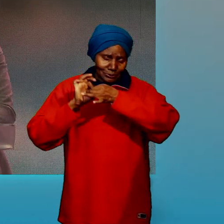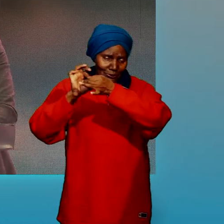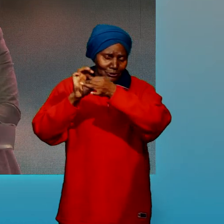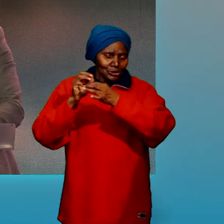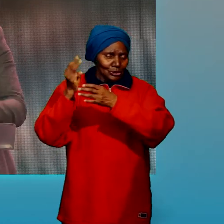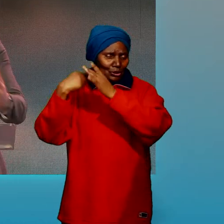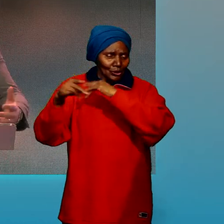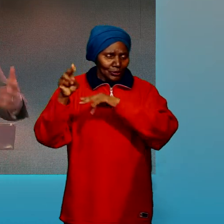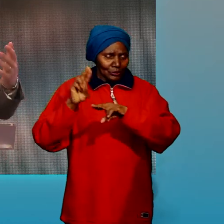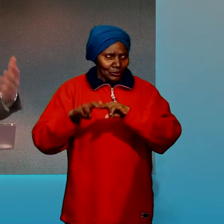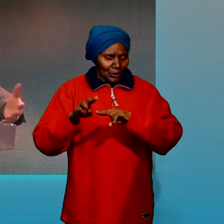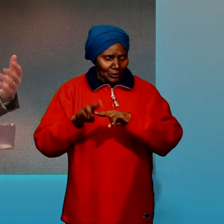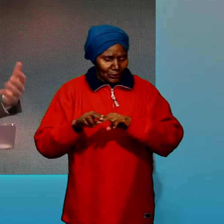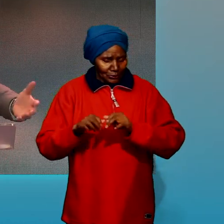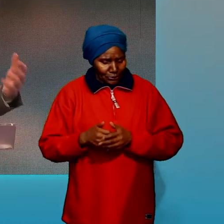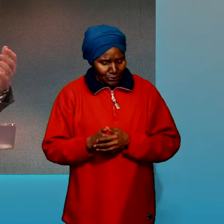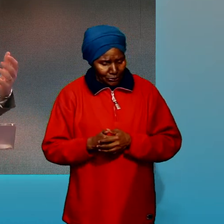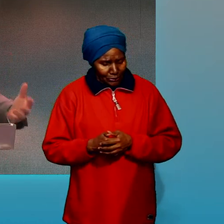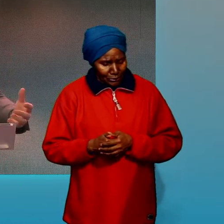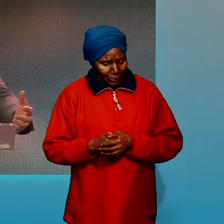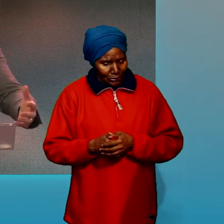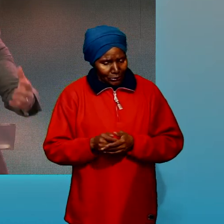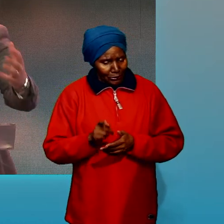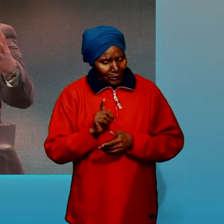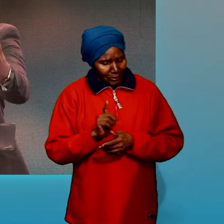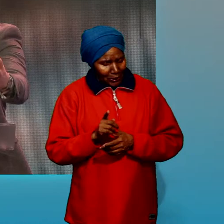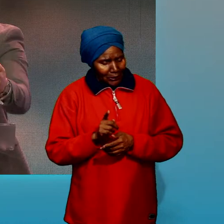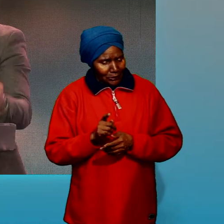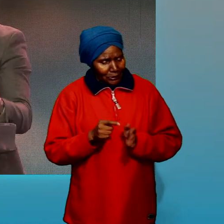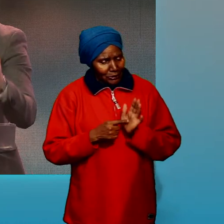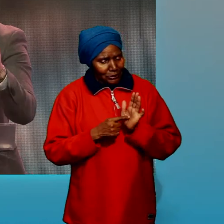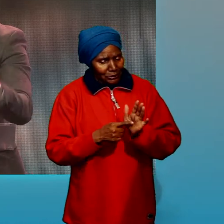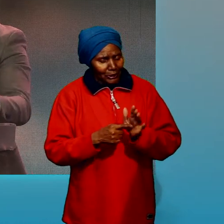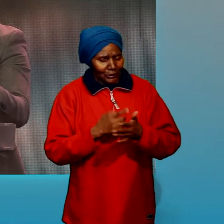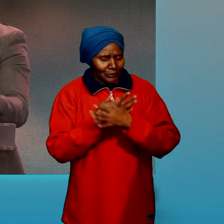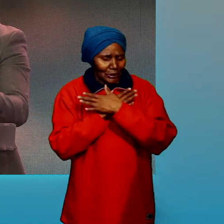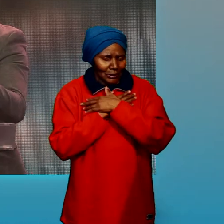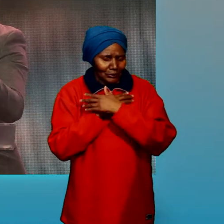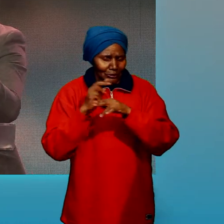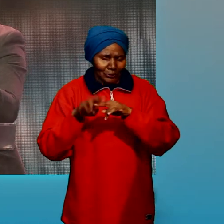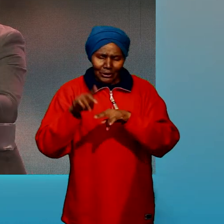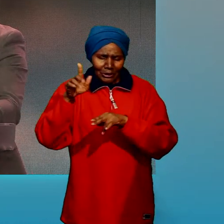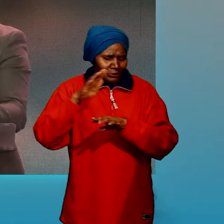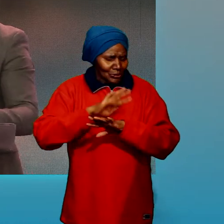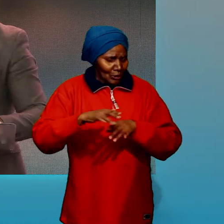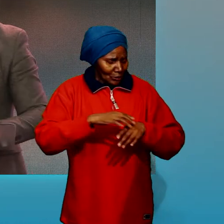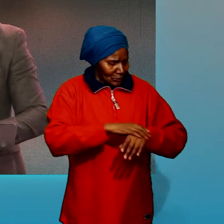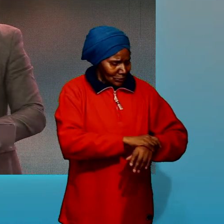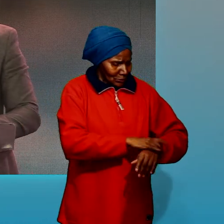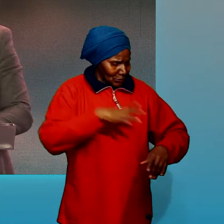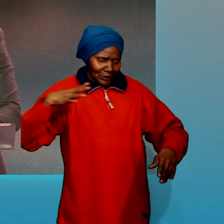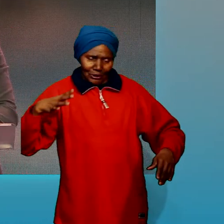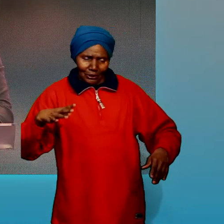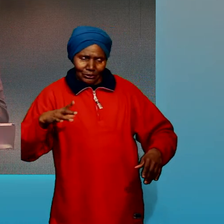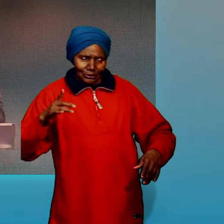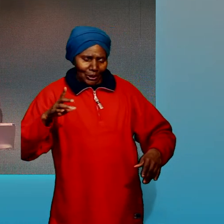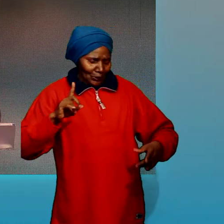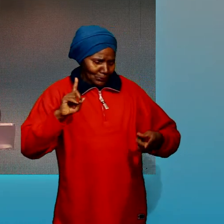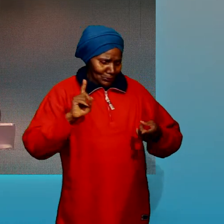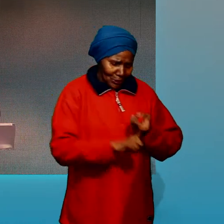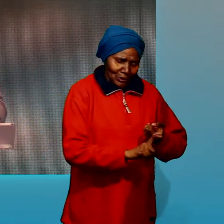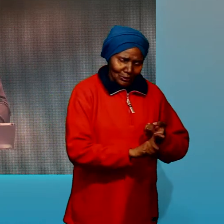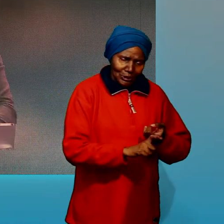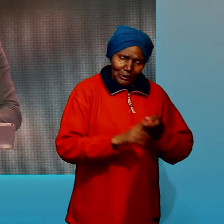Amen? That is the hallmark of a loving Father, that he will never let us go. We are permanently connected to